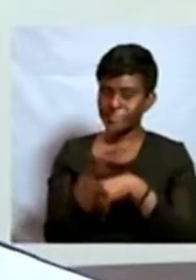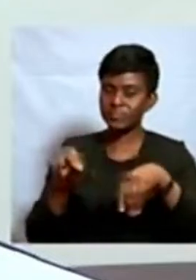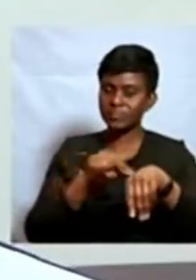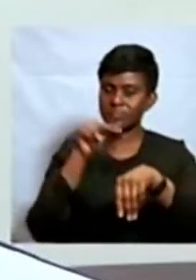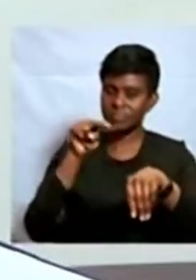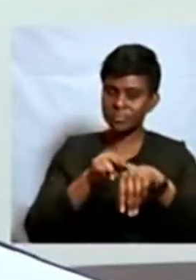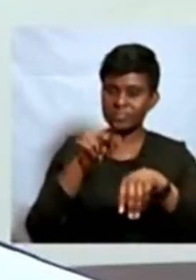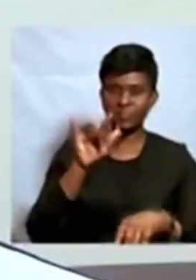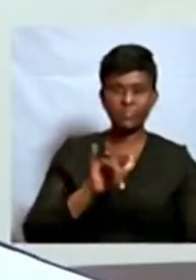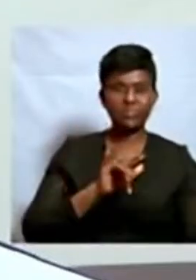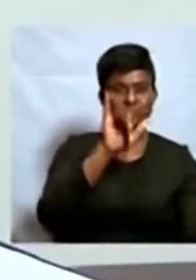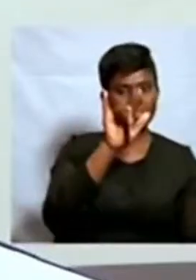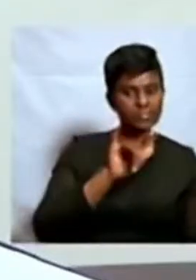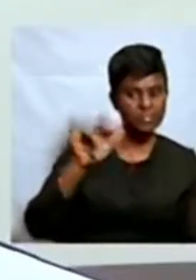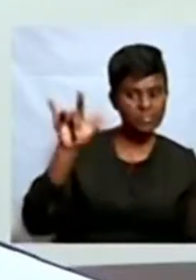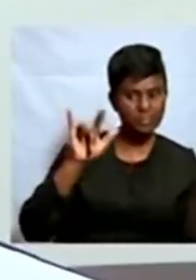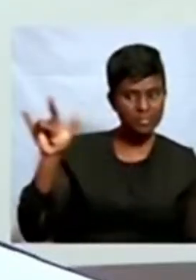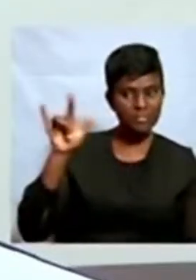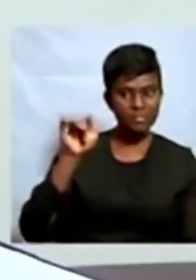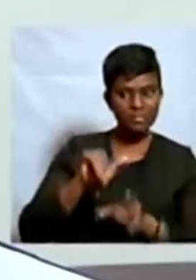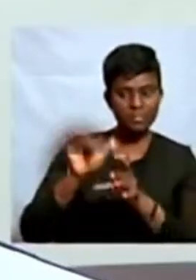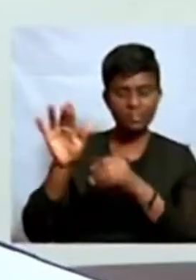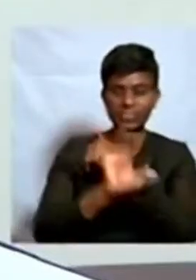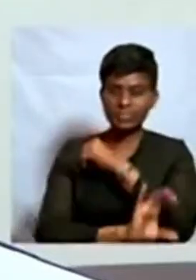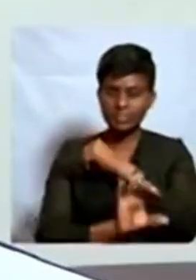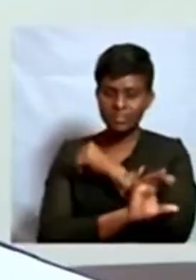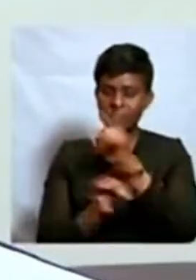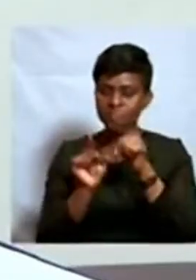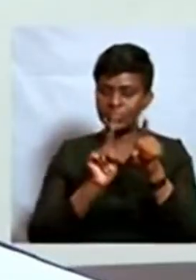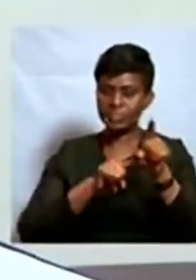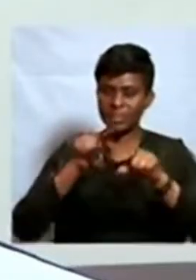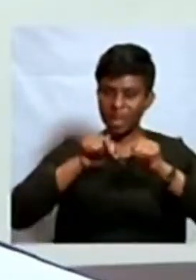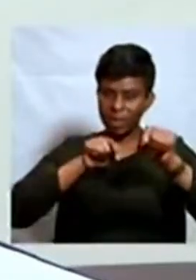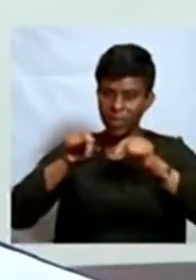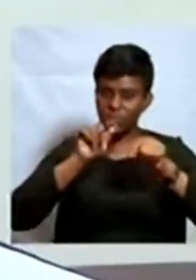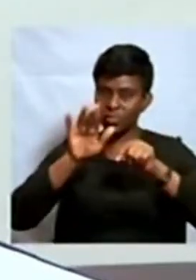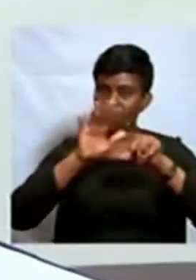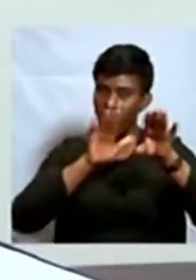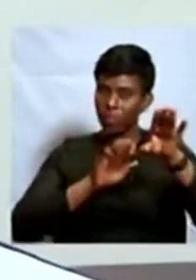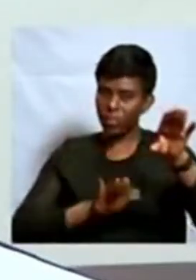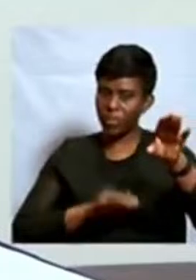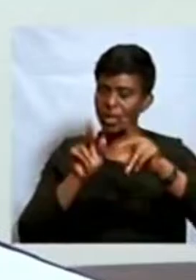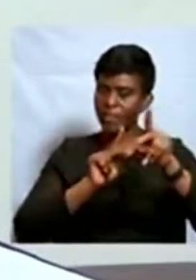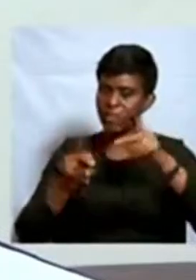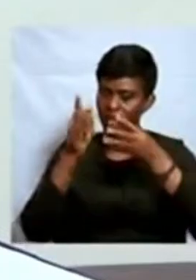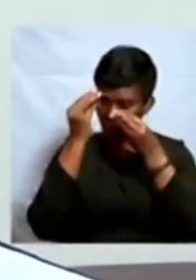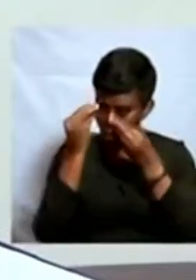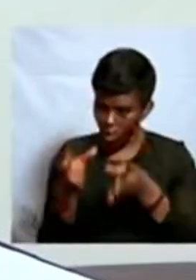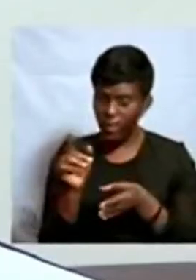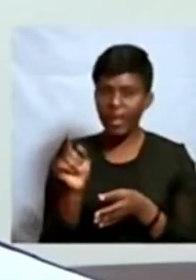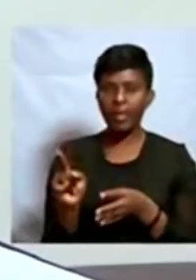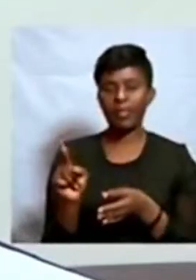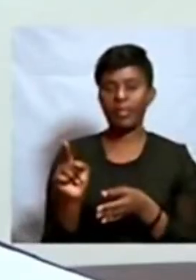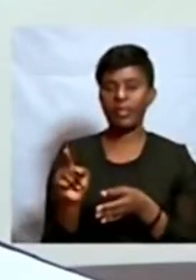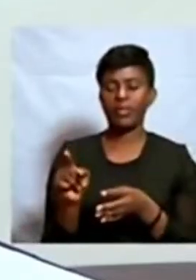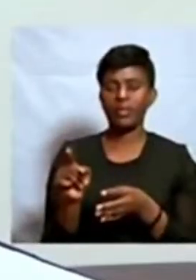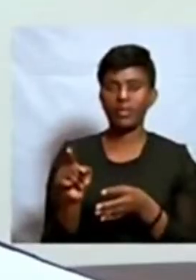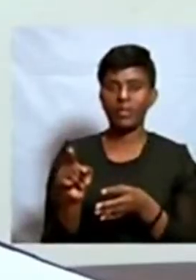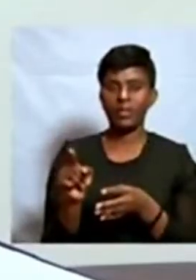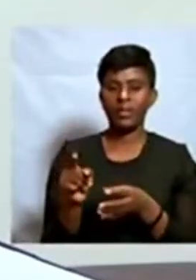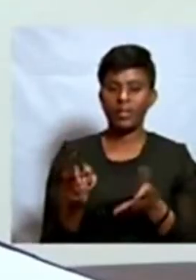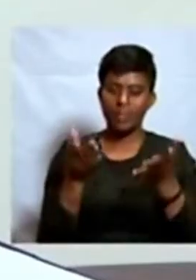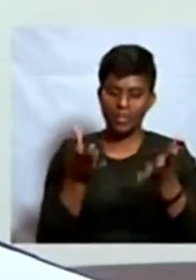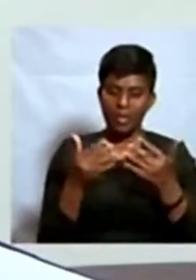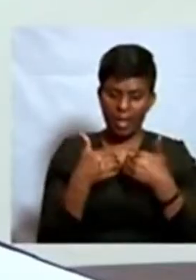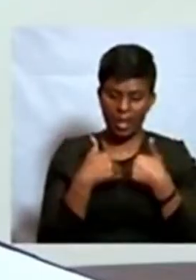national airlines, in their home countries, they control their traffic because people are loyal to them. Here we